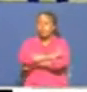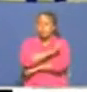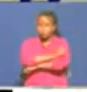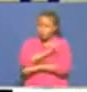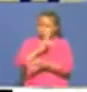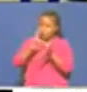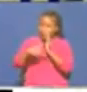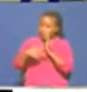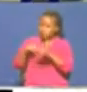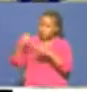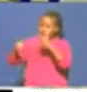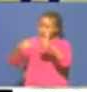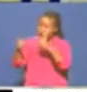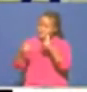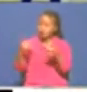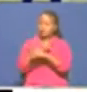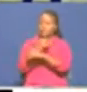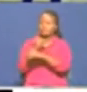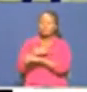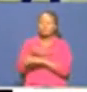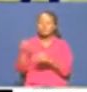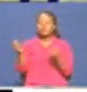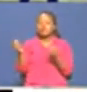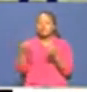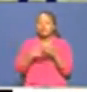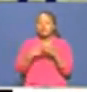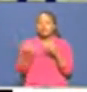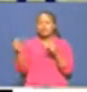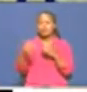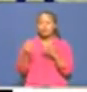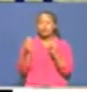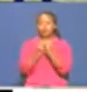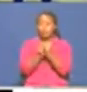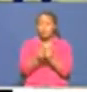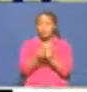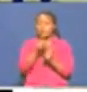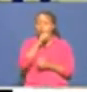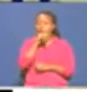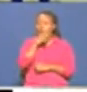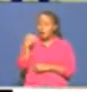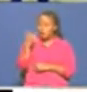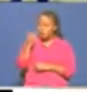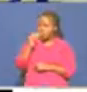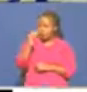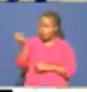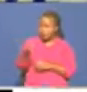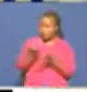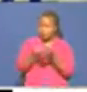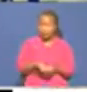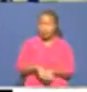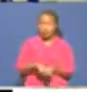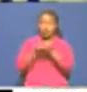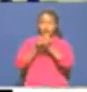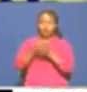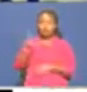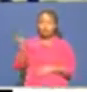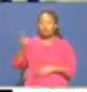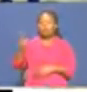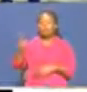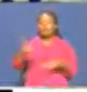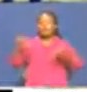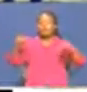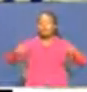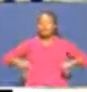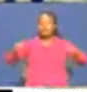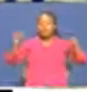initiative to Bindo Bay in October. According to Mbuthia, who is also Kenya Volleyball Nairobi Chairman, the commission will also conduct